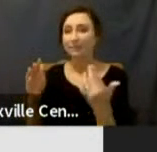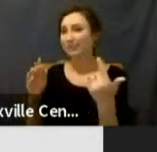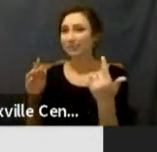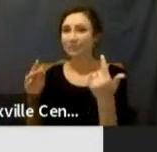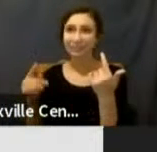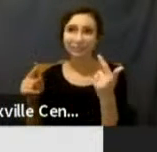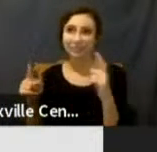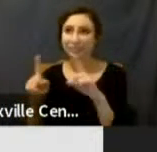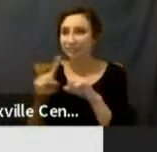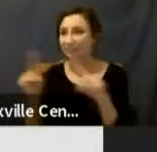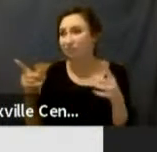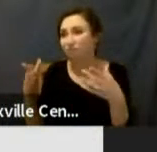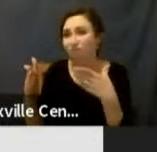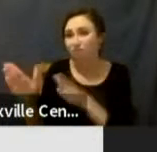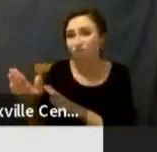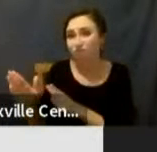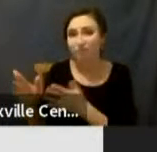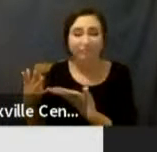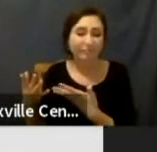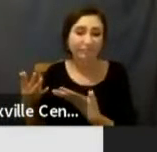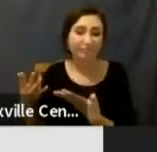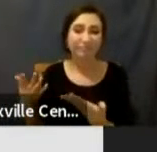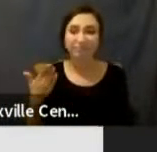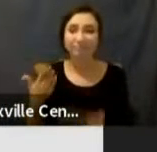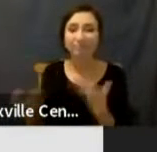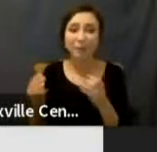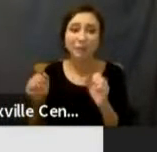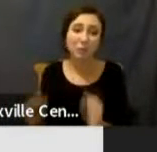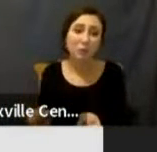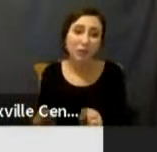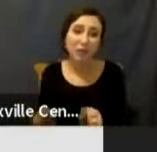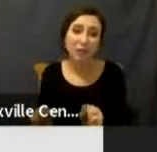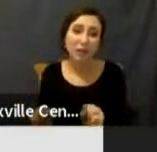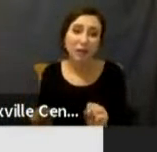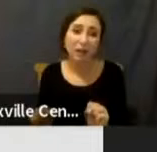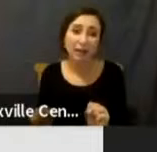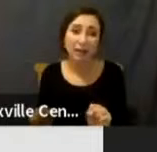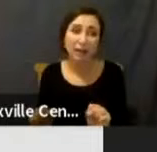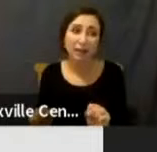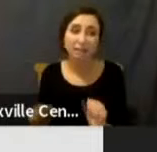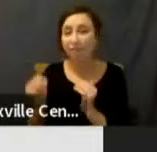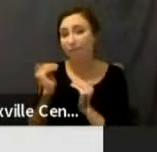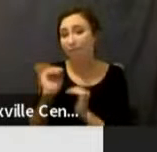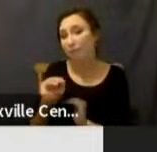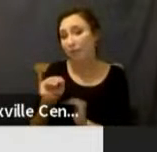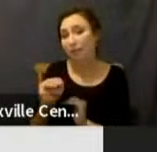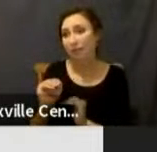or, something to where, maybe you can limit